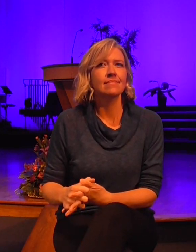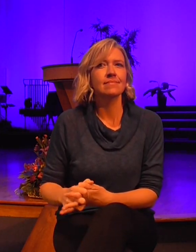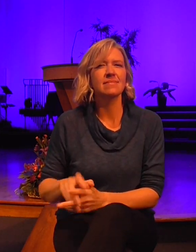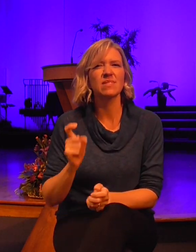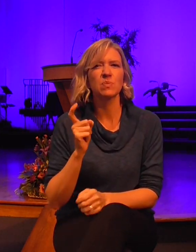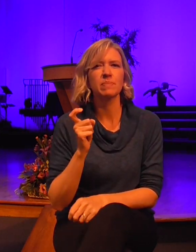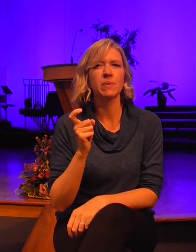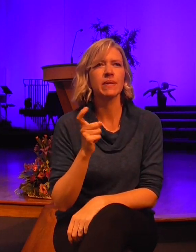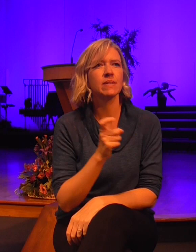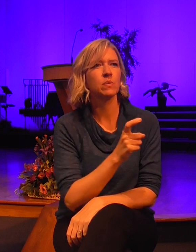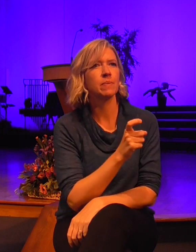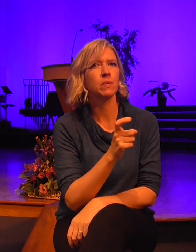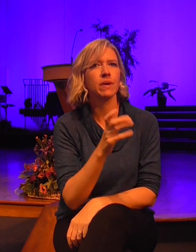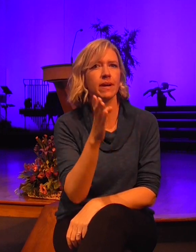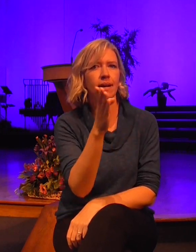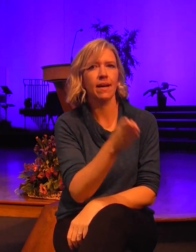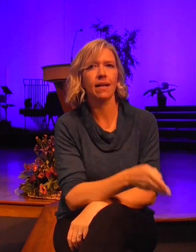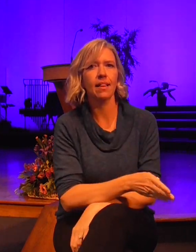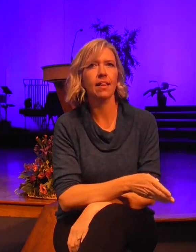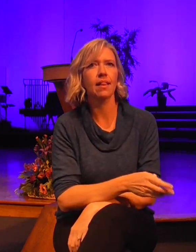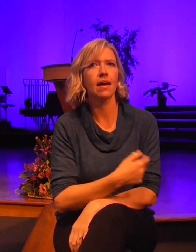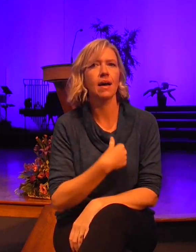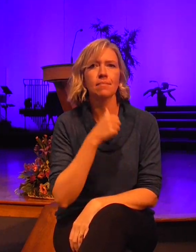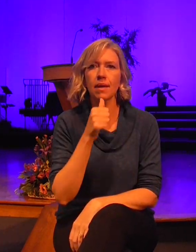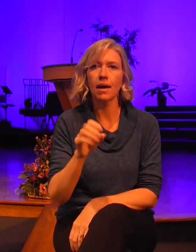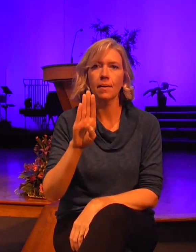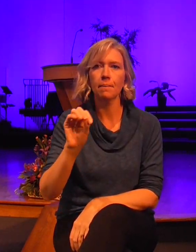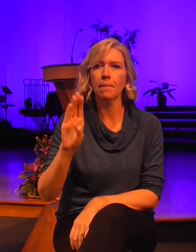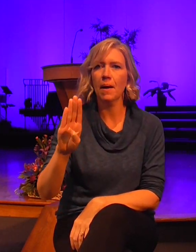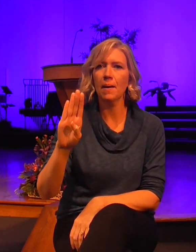All right, one more aisle. I'm not quite Bob Barker.